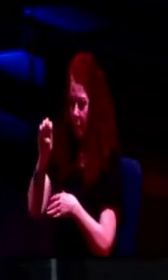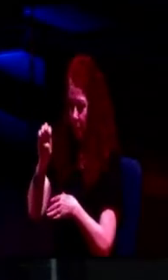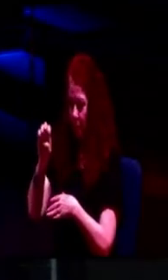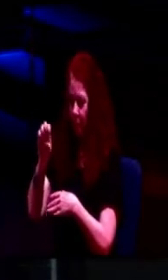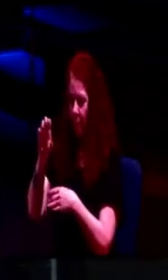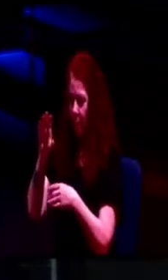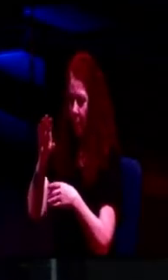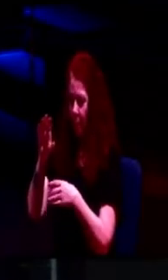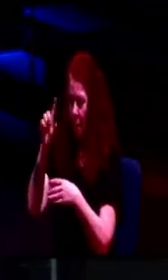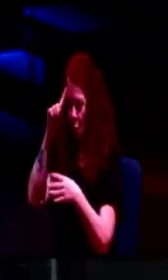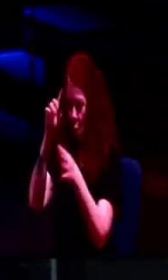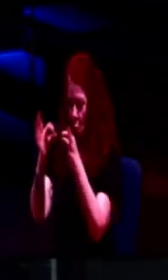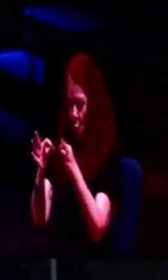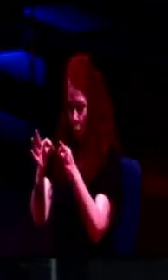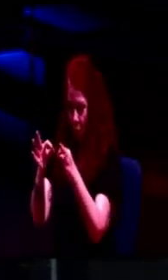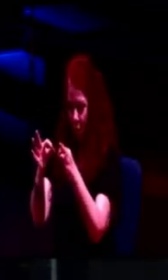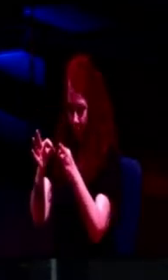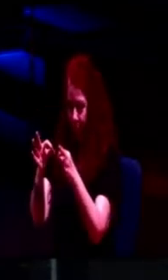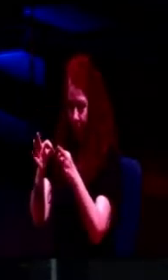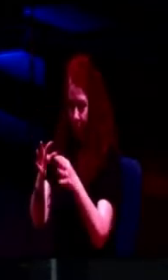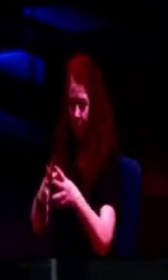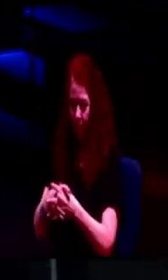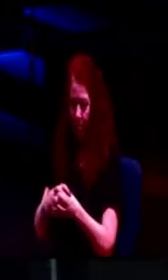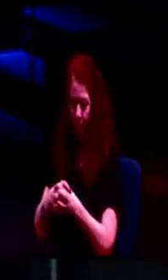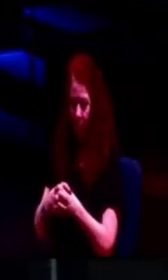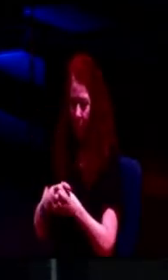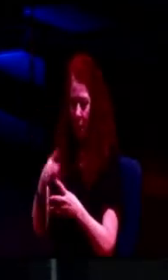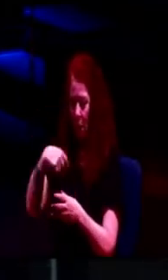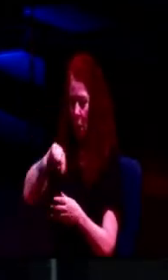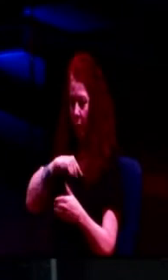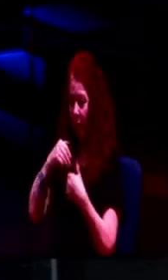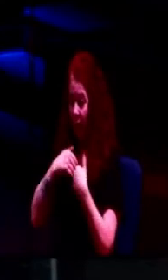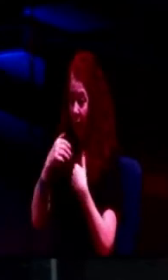We have a worldview, not a kingdom view.